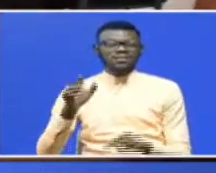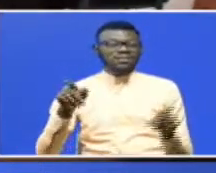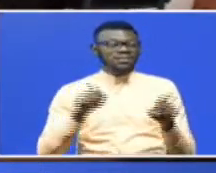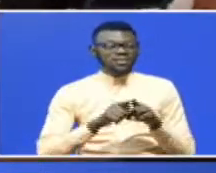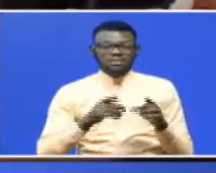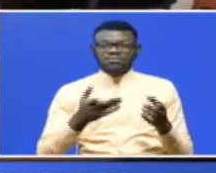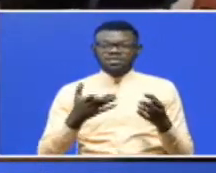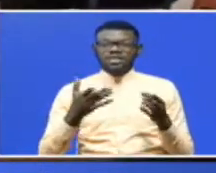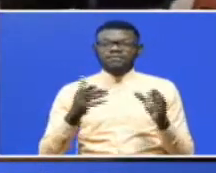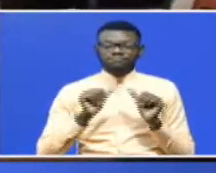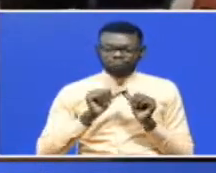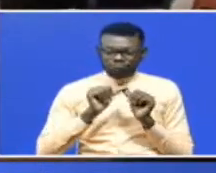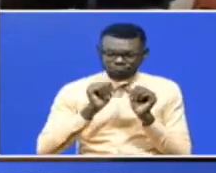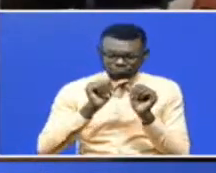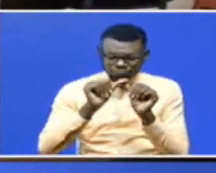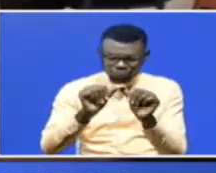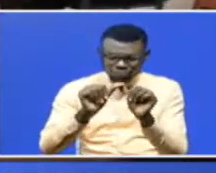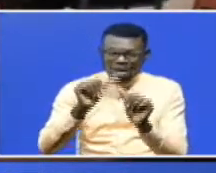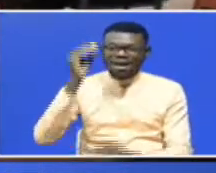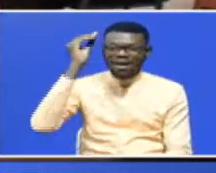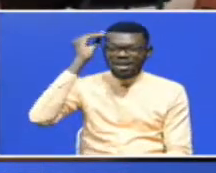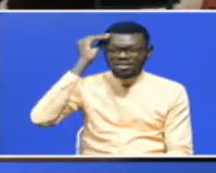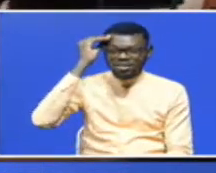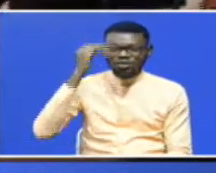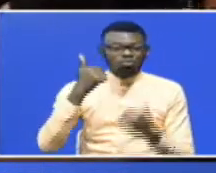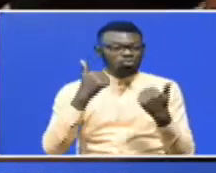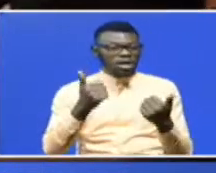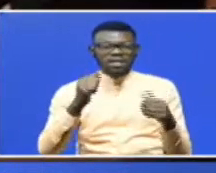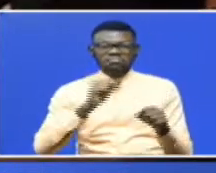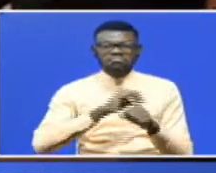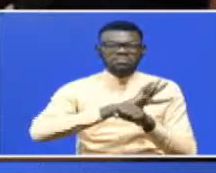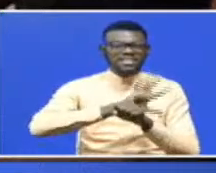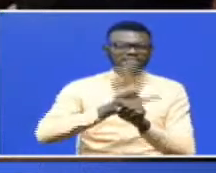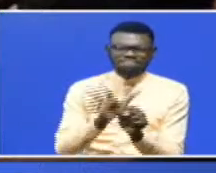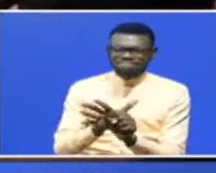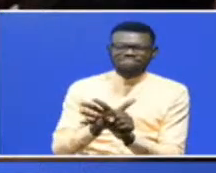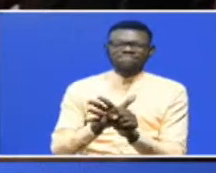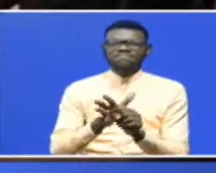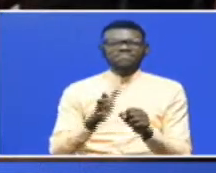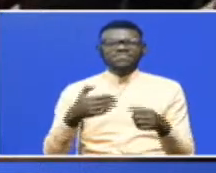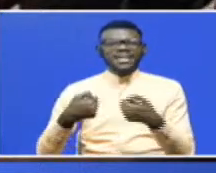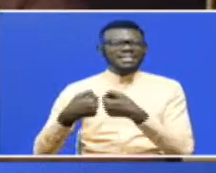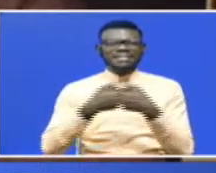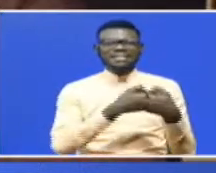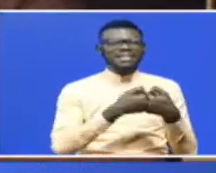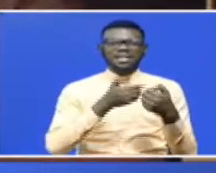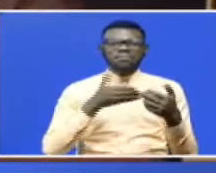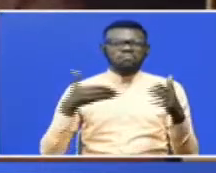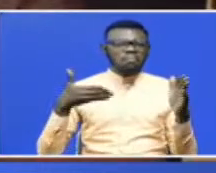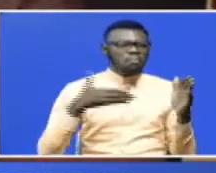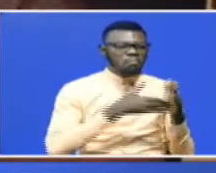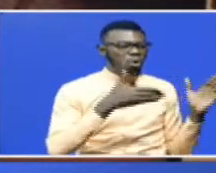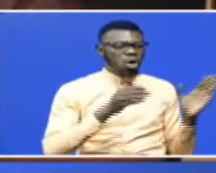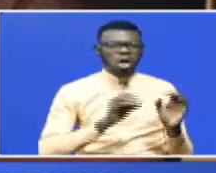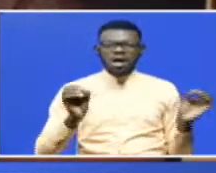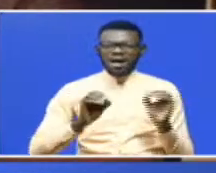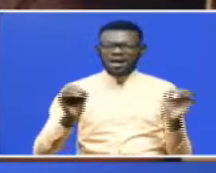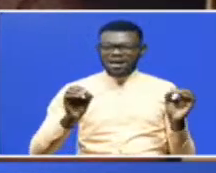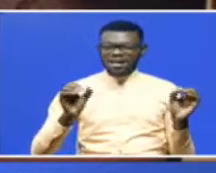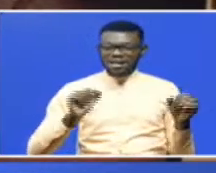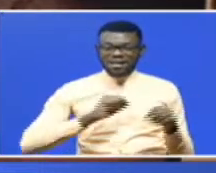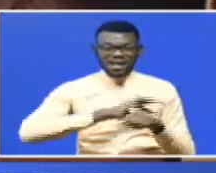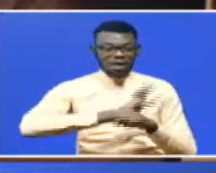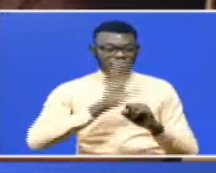they are continuing with their education, the effects of COVID-19 on learning notwithstanding. Because of COVID, you find